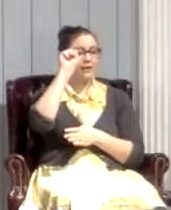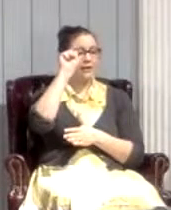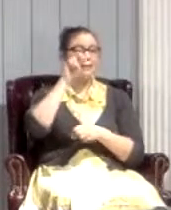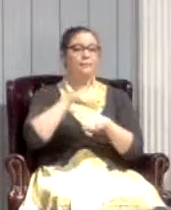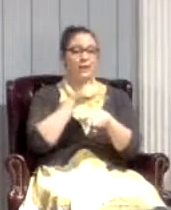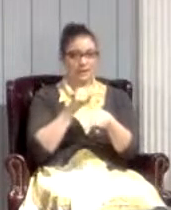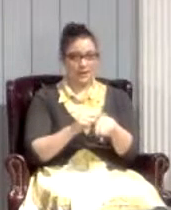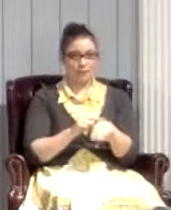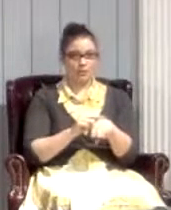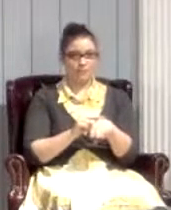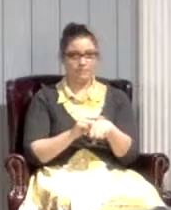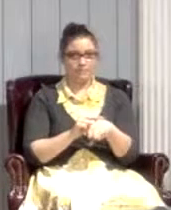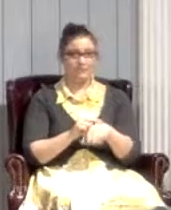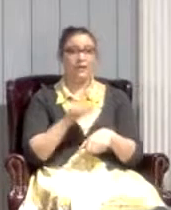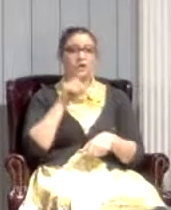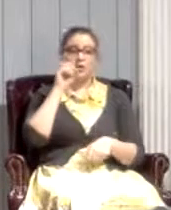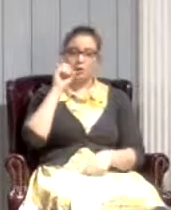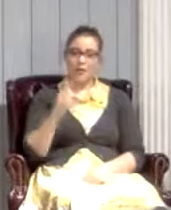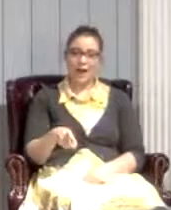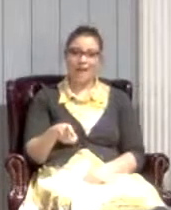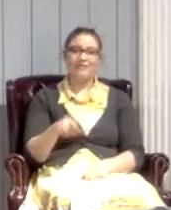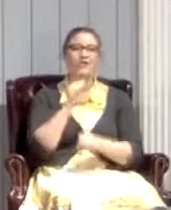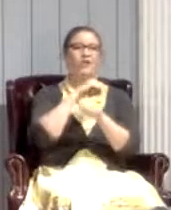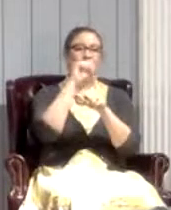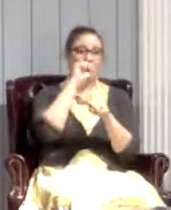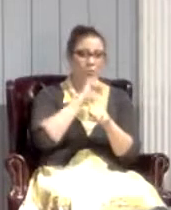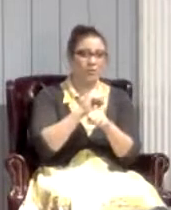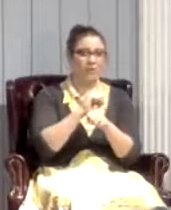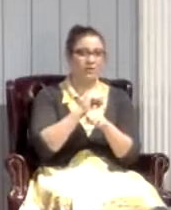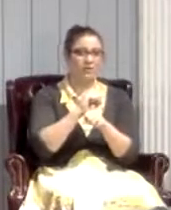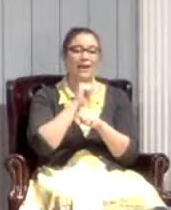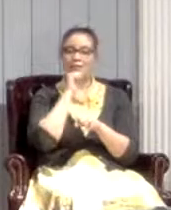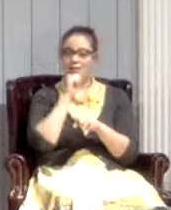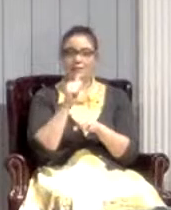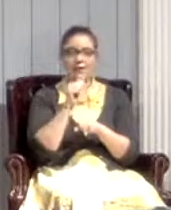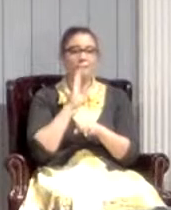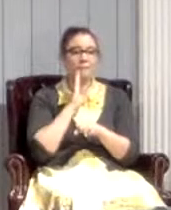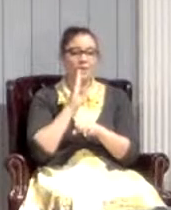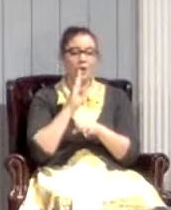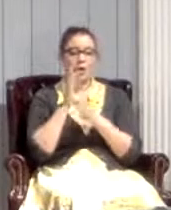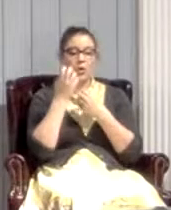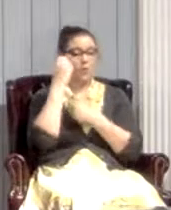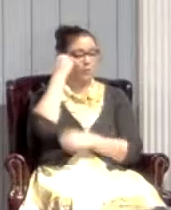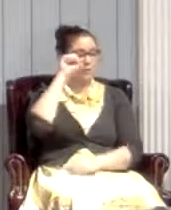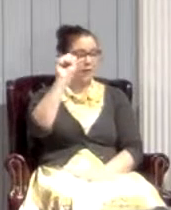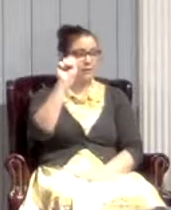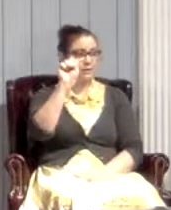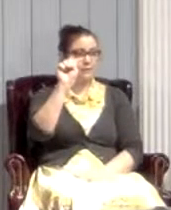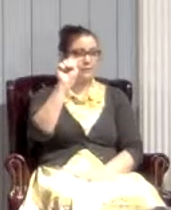If you have to, work at not being rebellious.